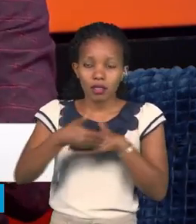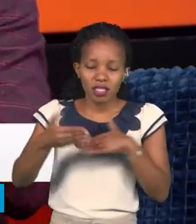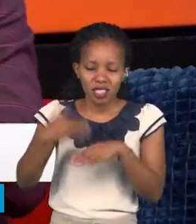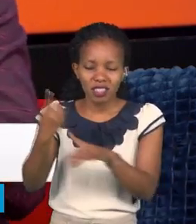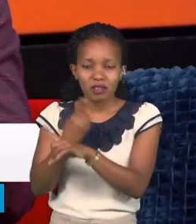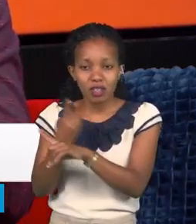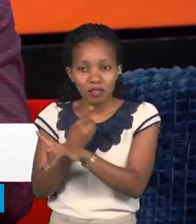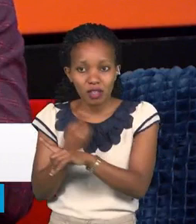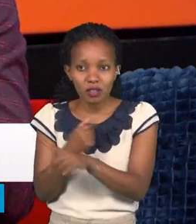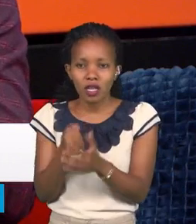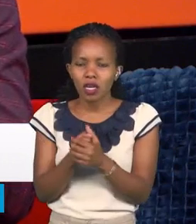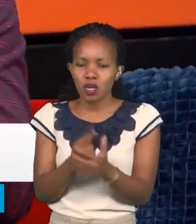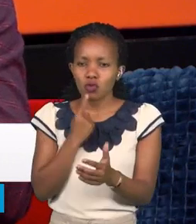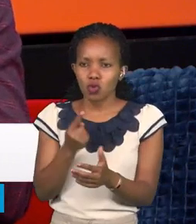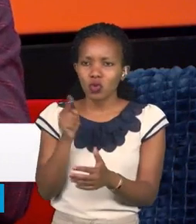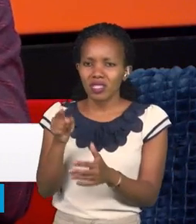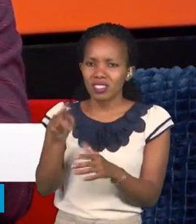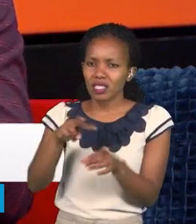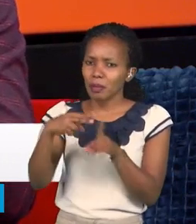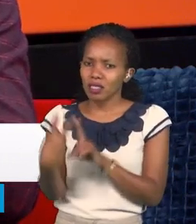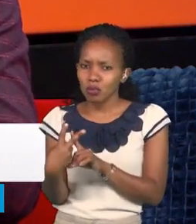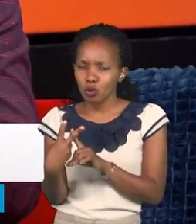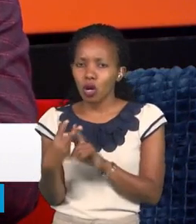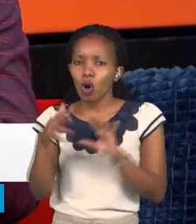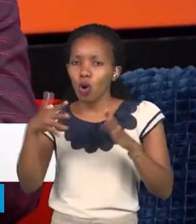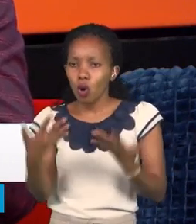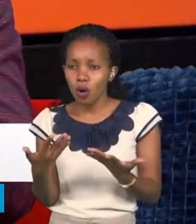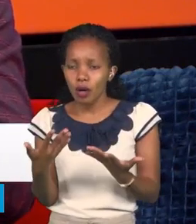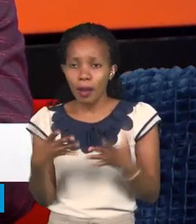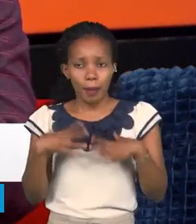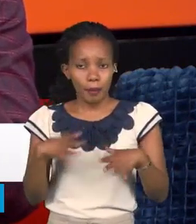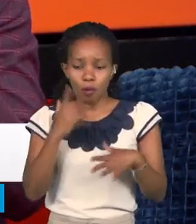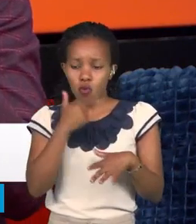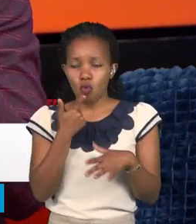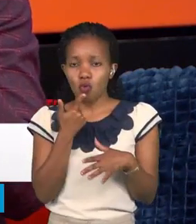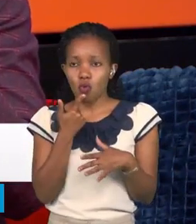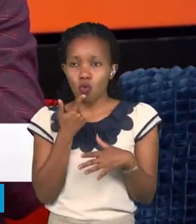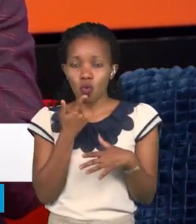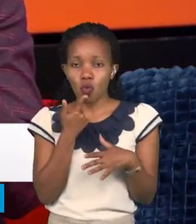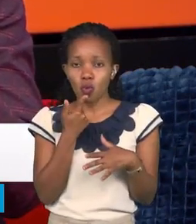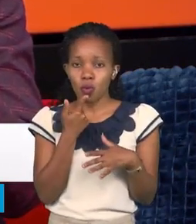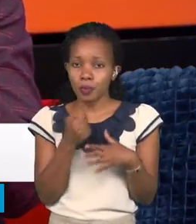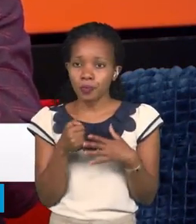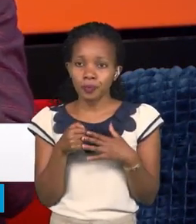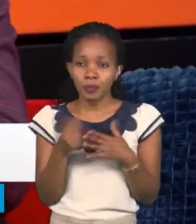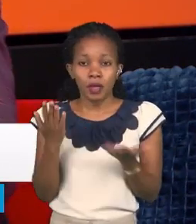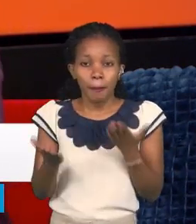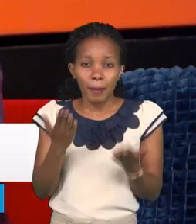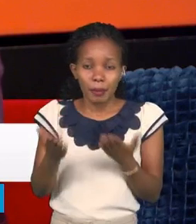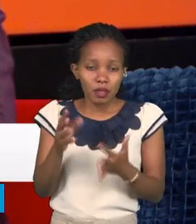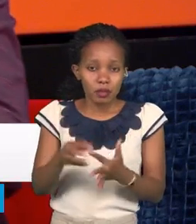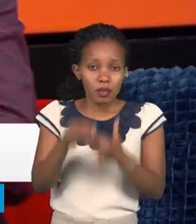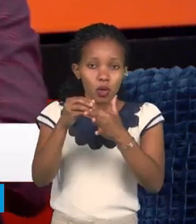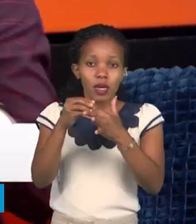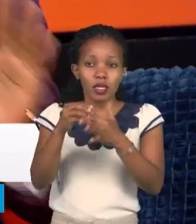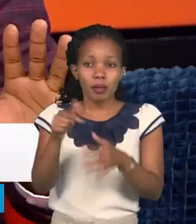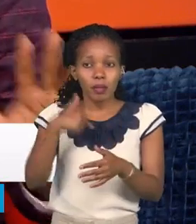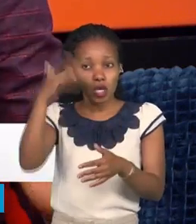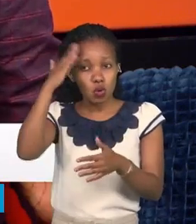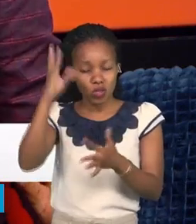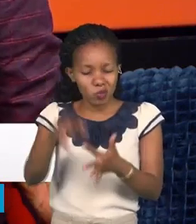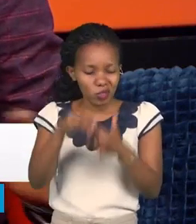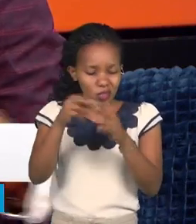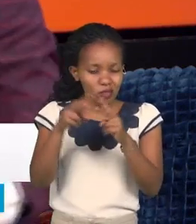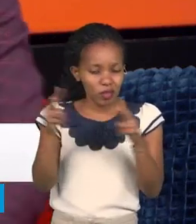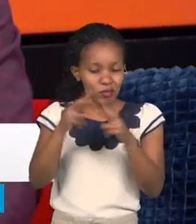surgery. Now, is this a perception or the people who kind of just maybe specialize? I know specialization is